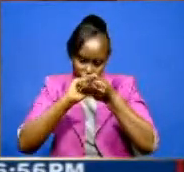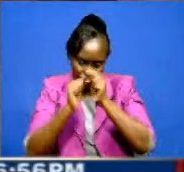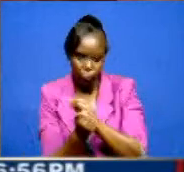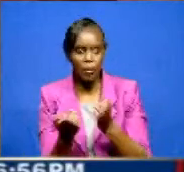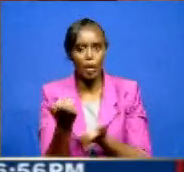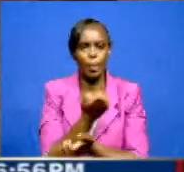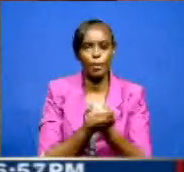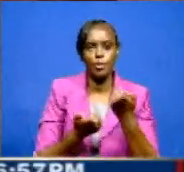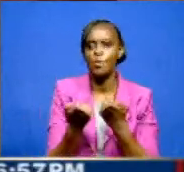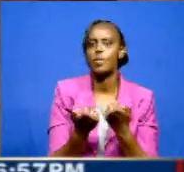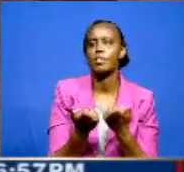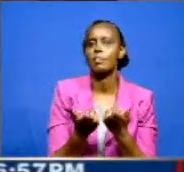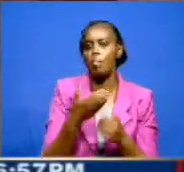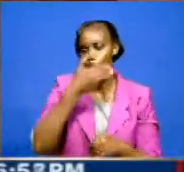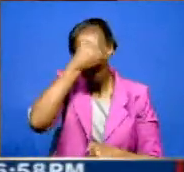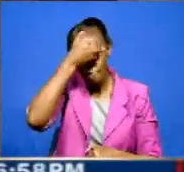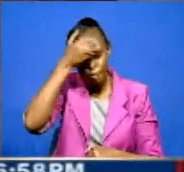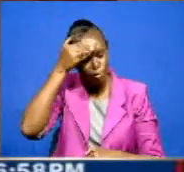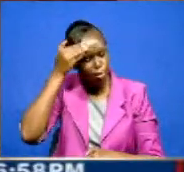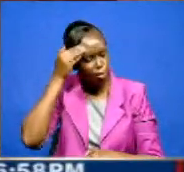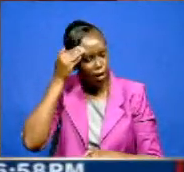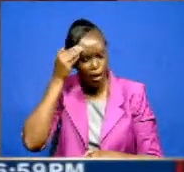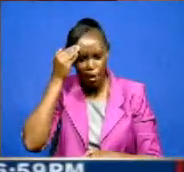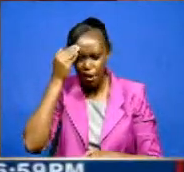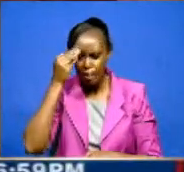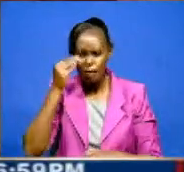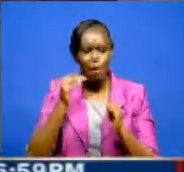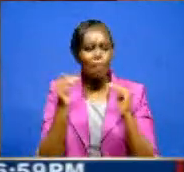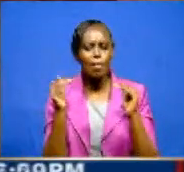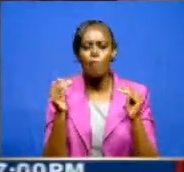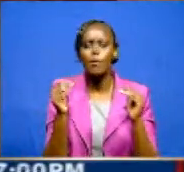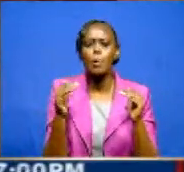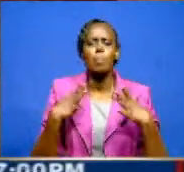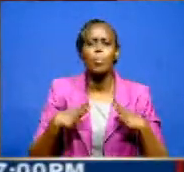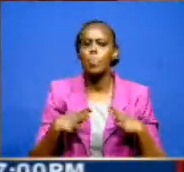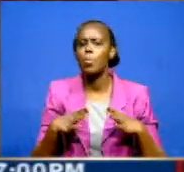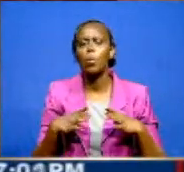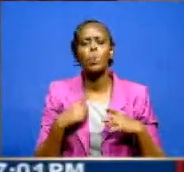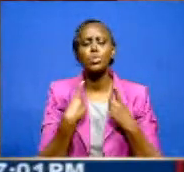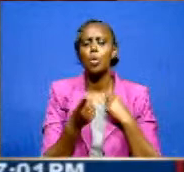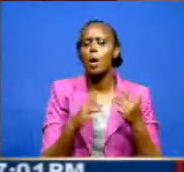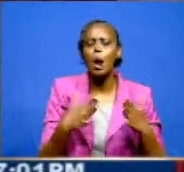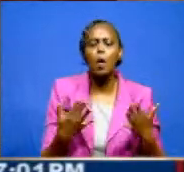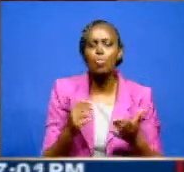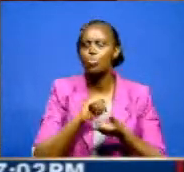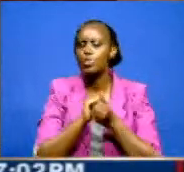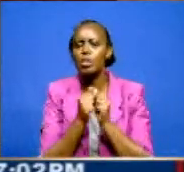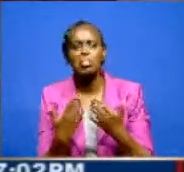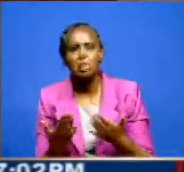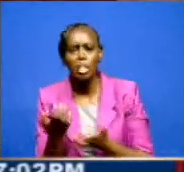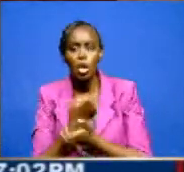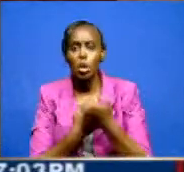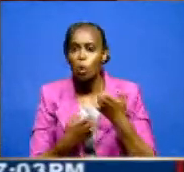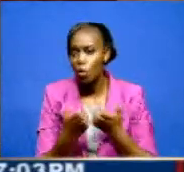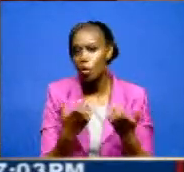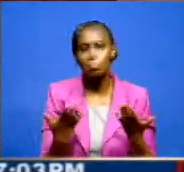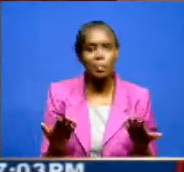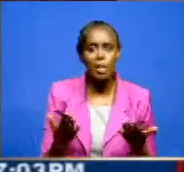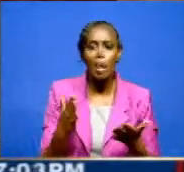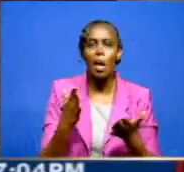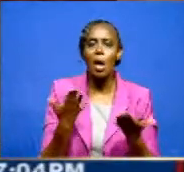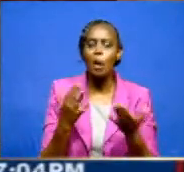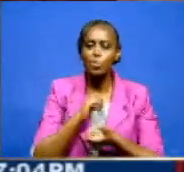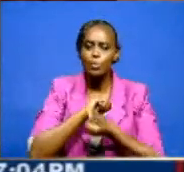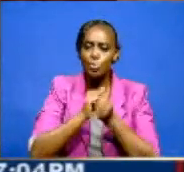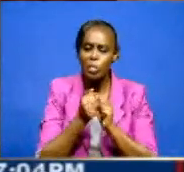economy and forget these high-level theories that I hear people banding around of how to change the economy and how to change